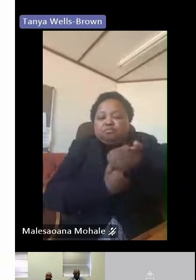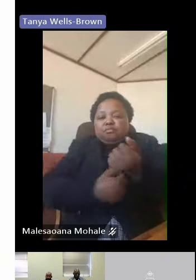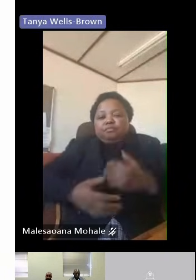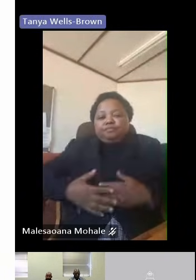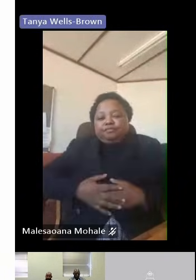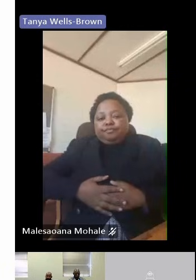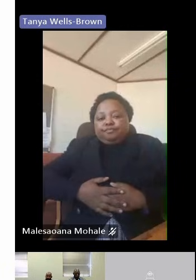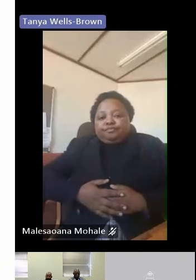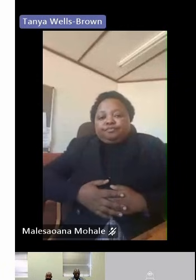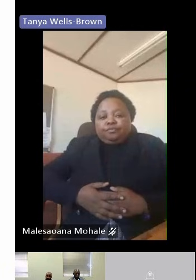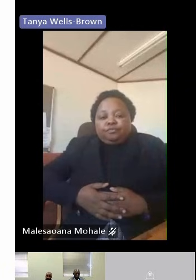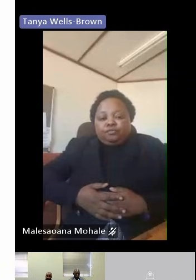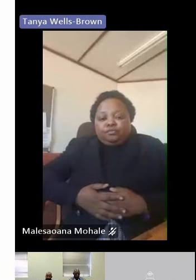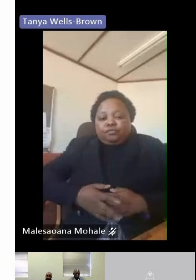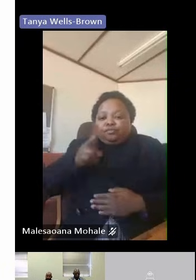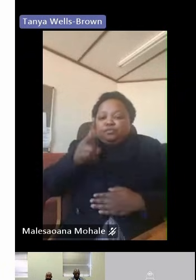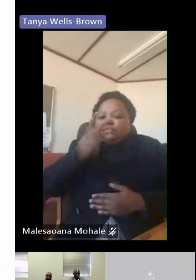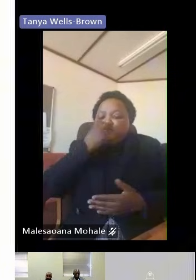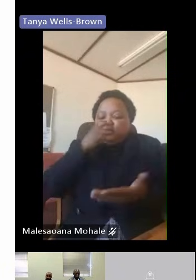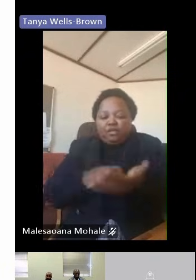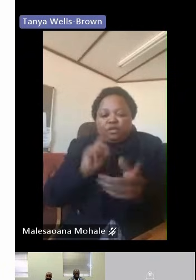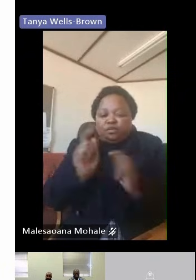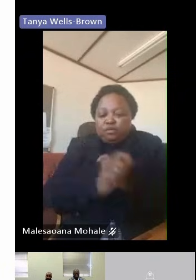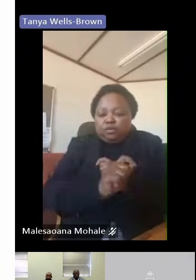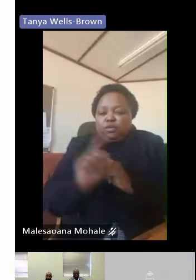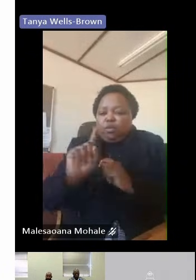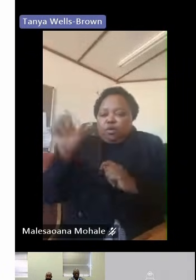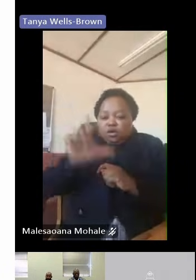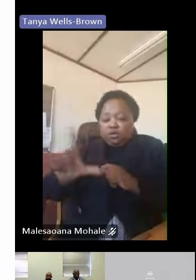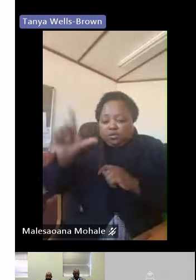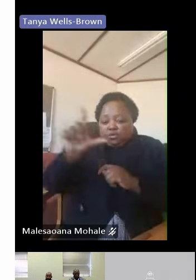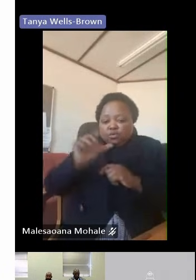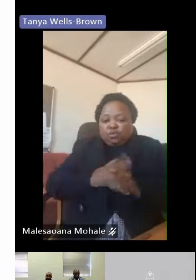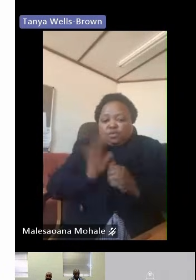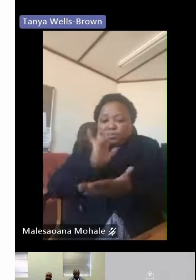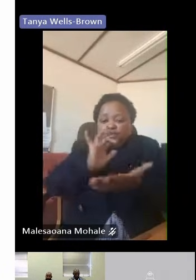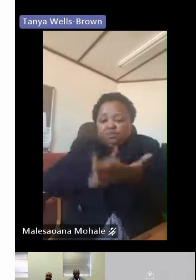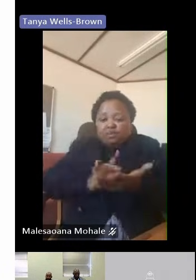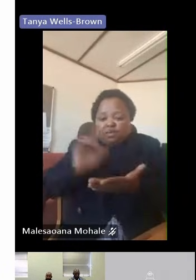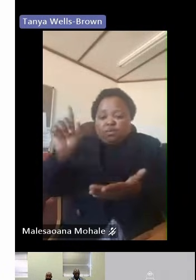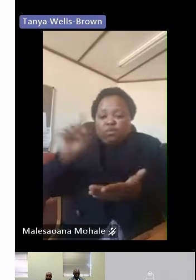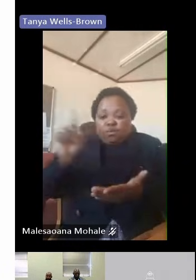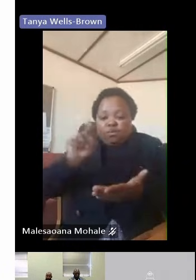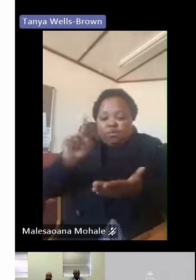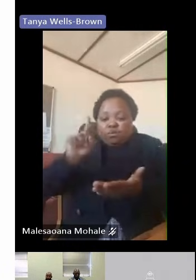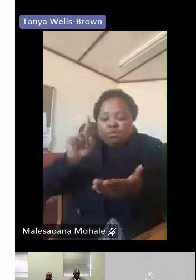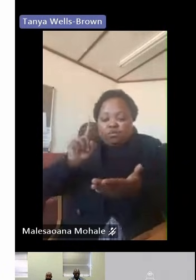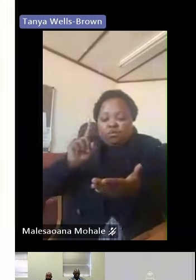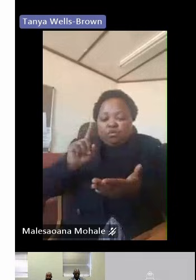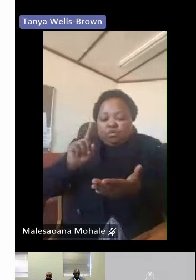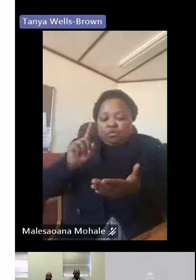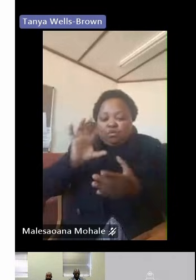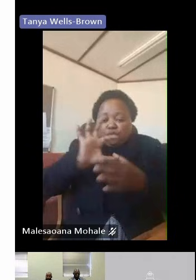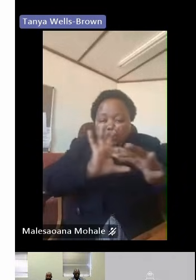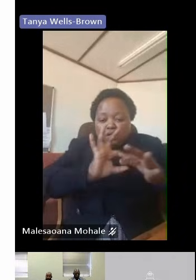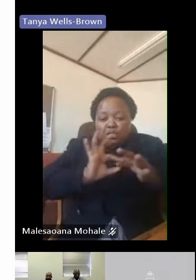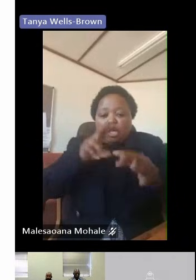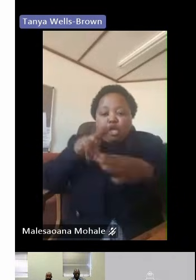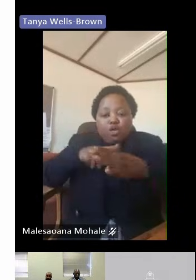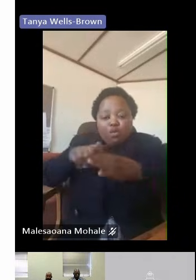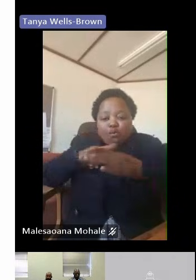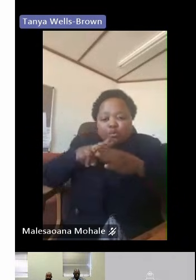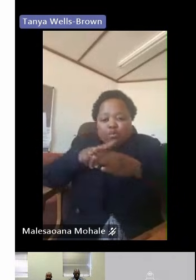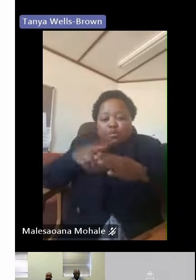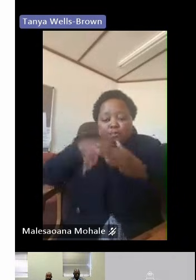What needs to change in Lesotho? Institutionalizing the coordination, using the Ministry of Gender as a